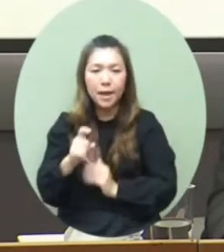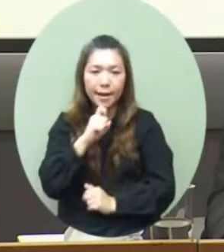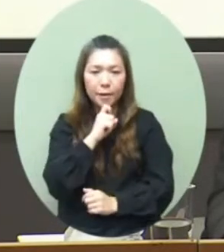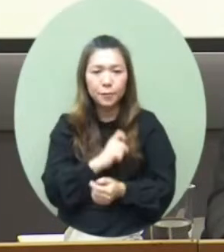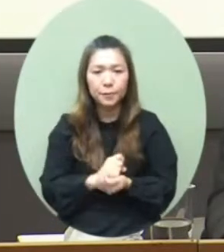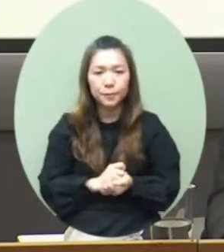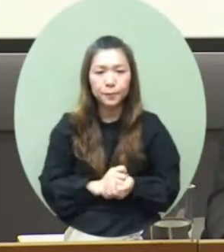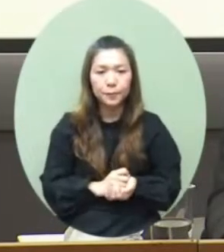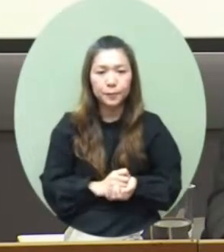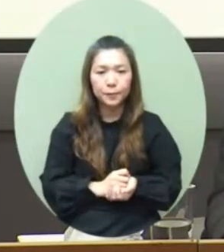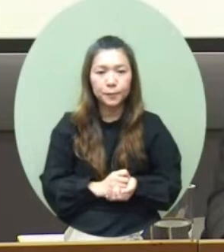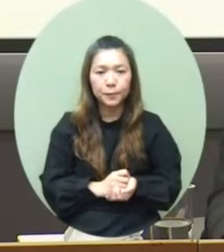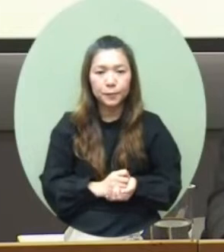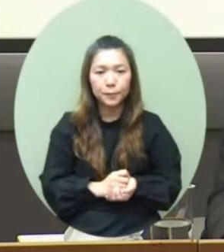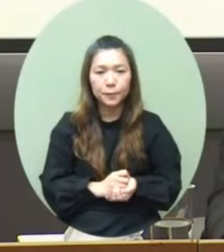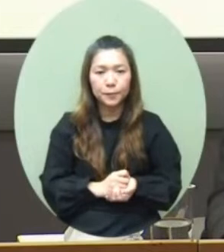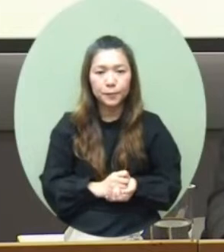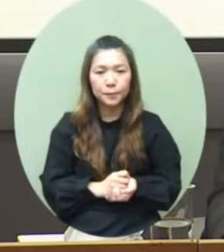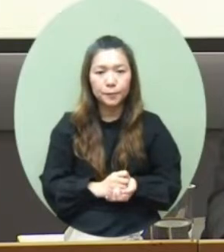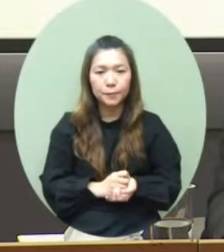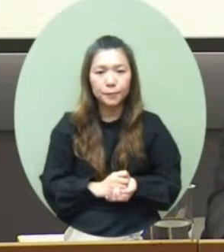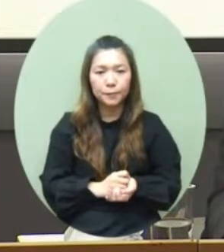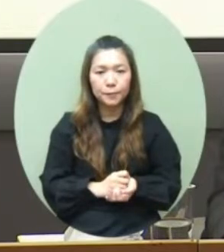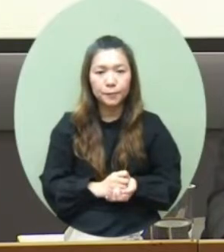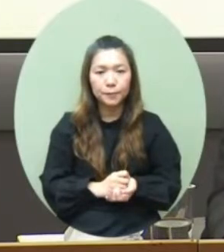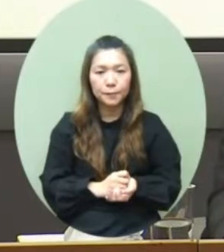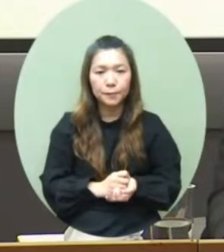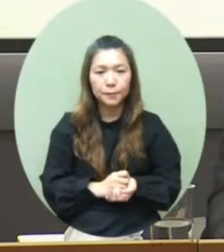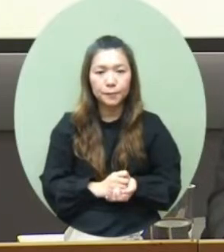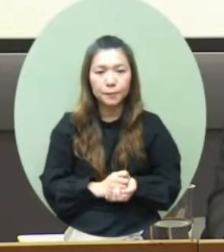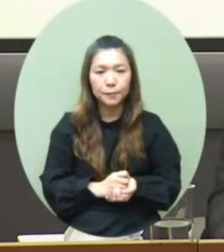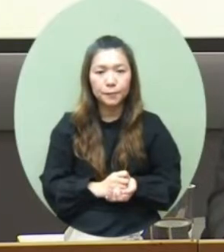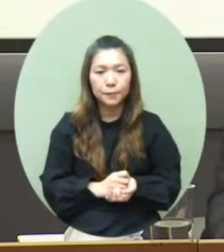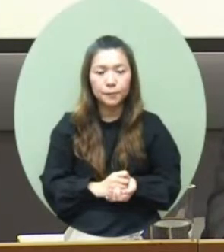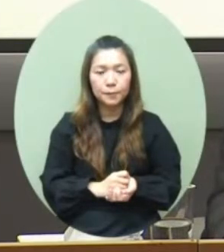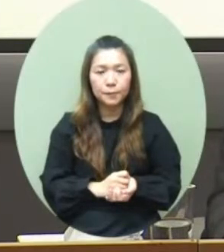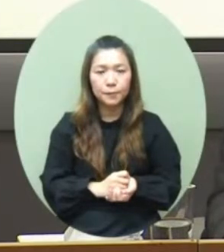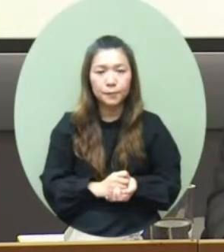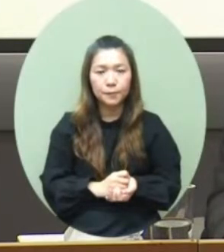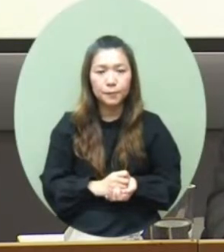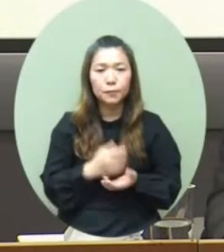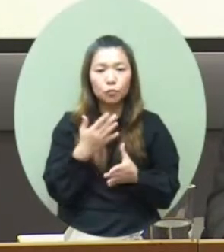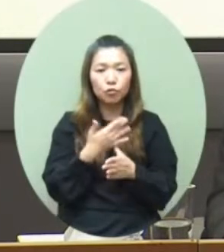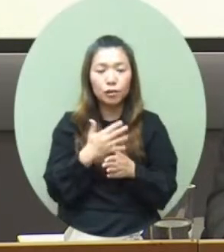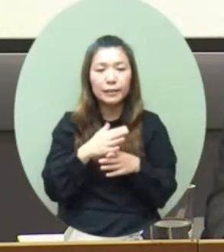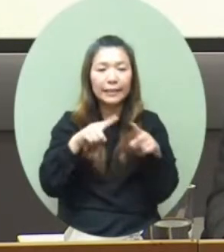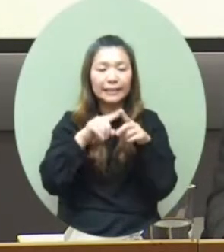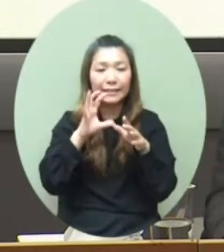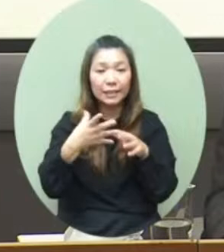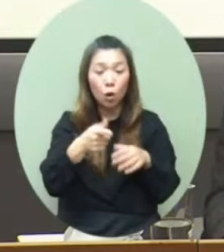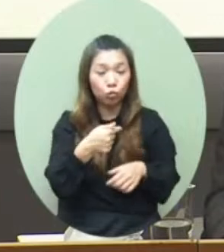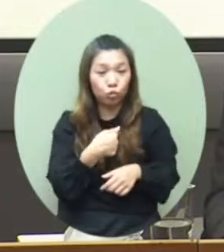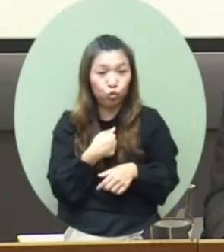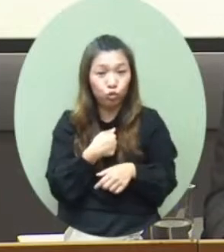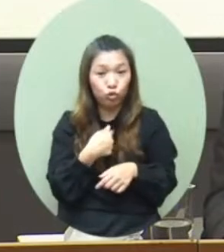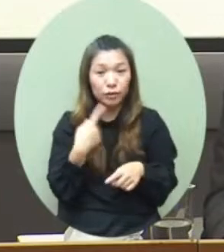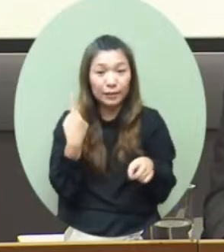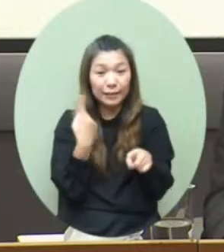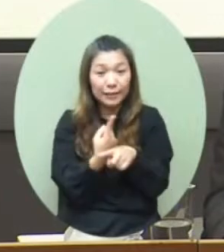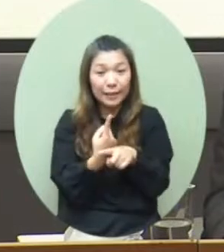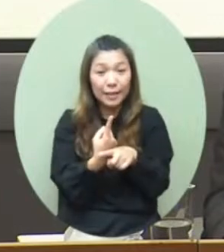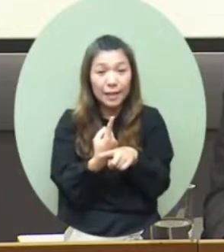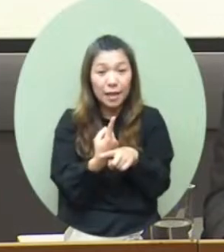manpower for this kind of event should be very substantial. Yeah, thank you. Oh.